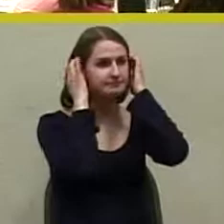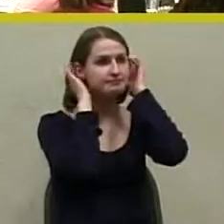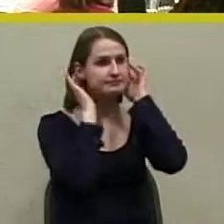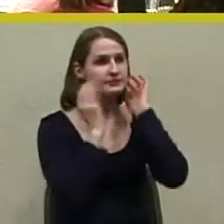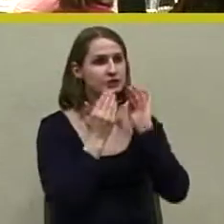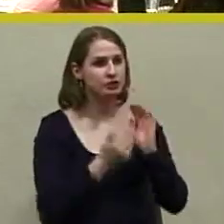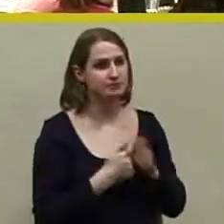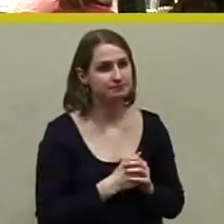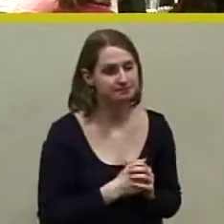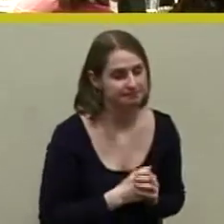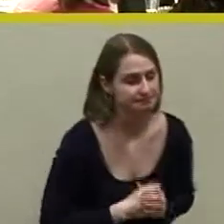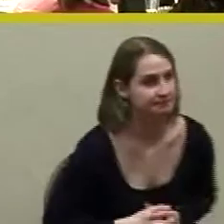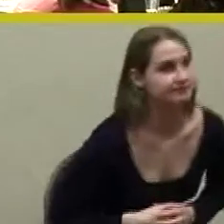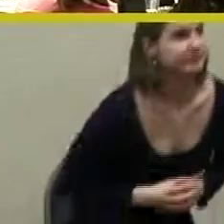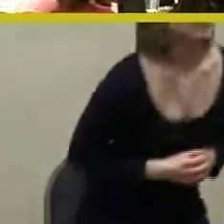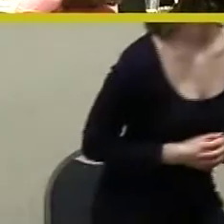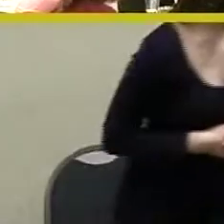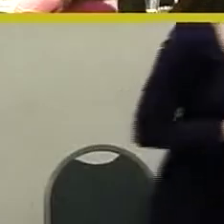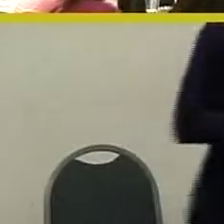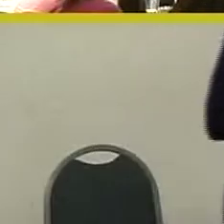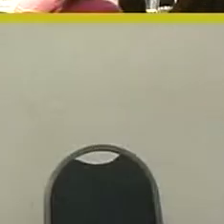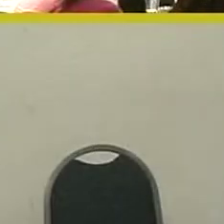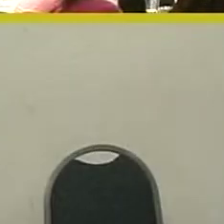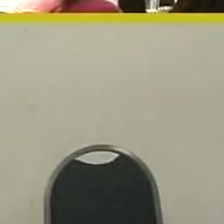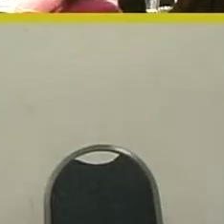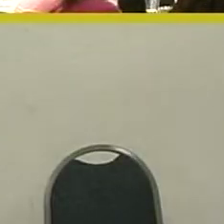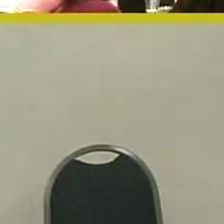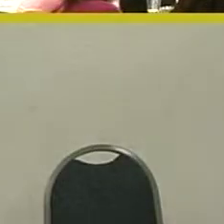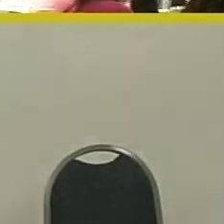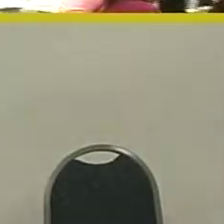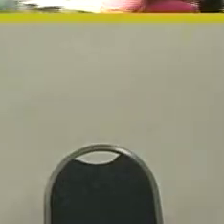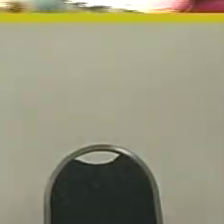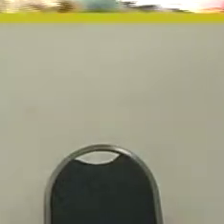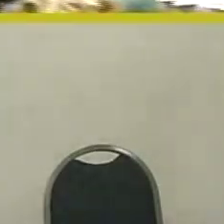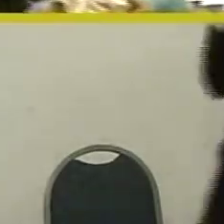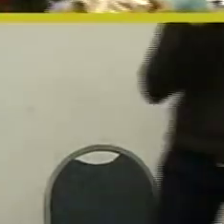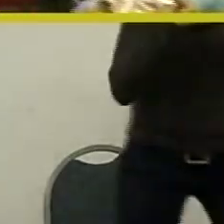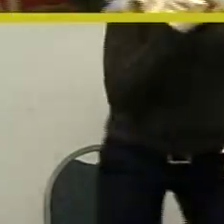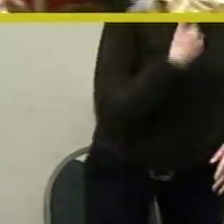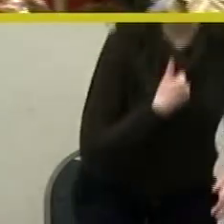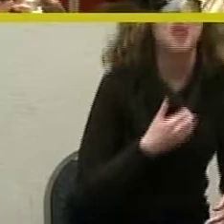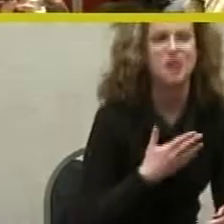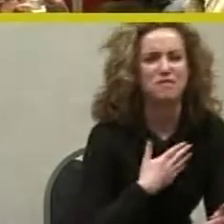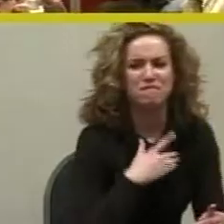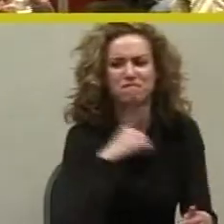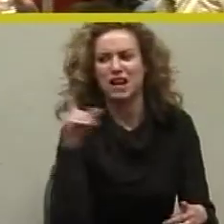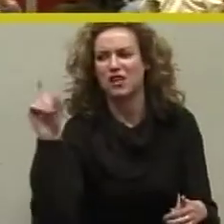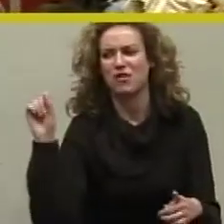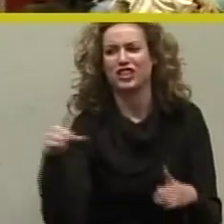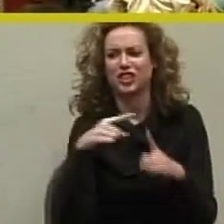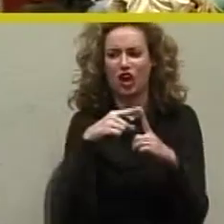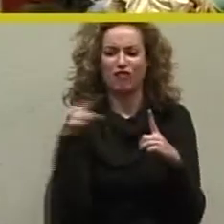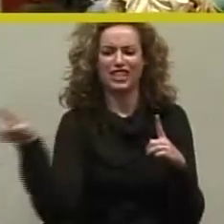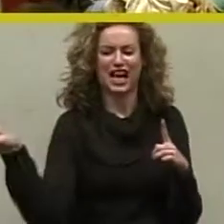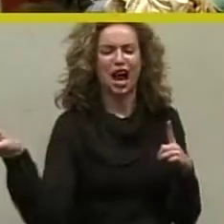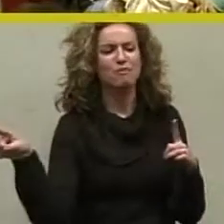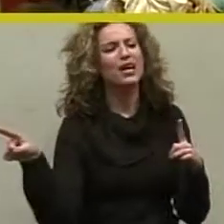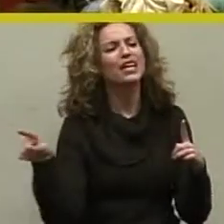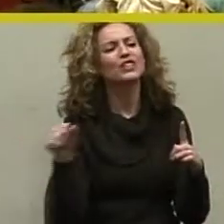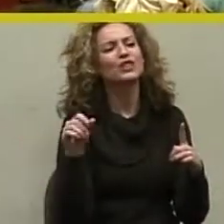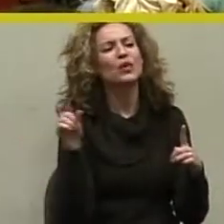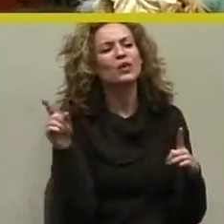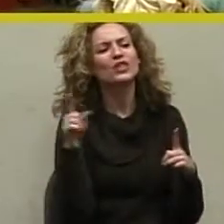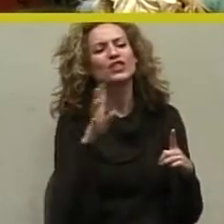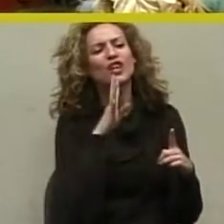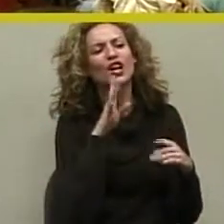right. I have a question. Yes. I'm sorry, and it's a little bit Don't be sorry for off your topic. What do you do? You're talking